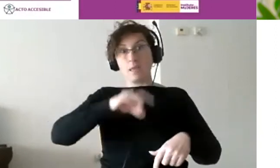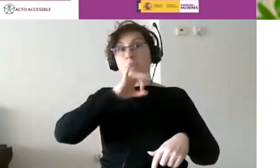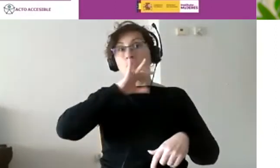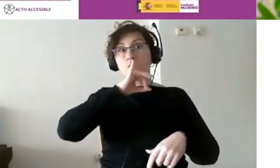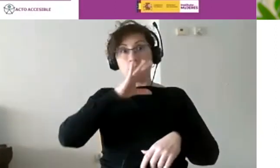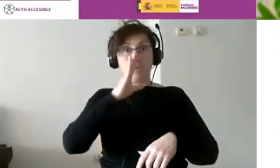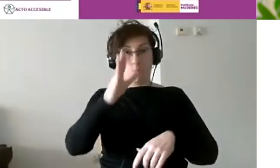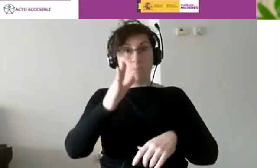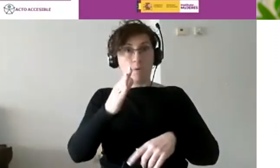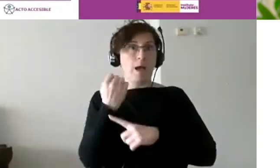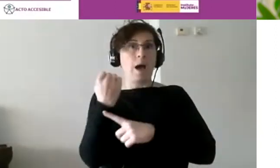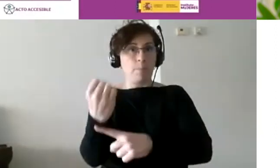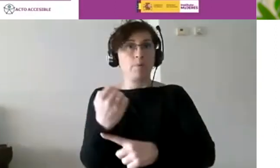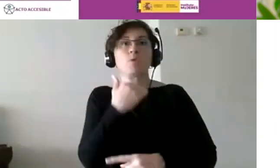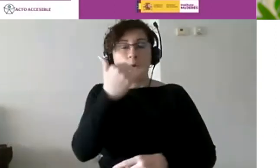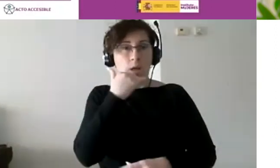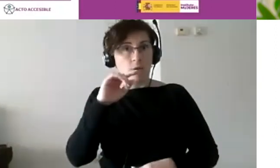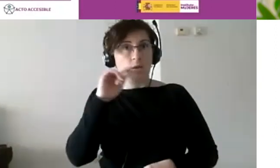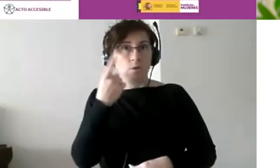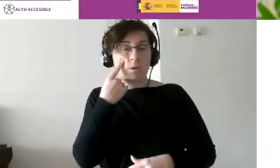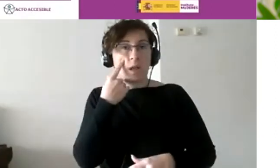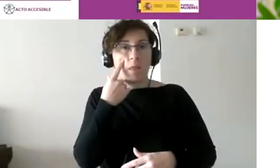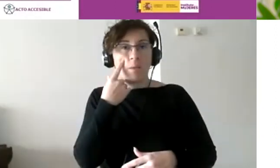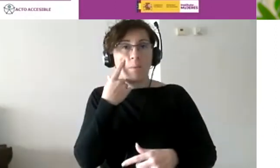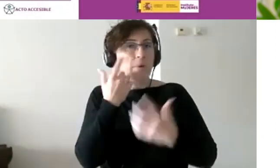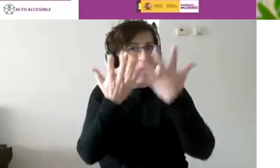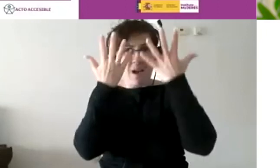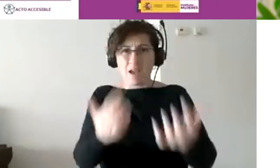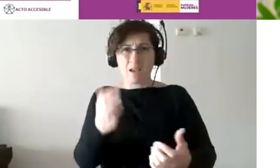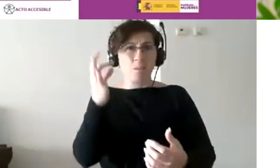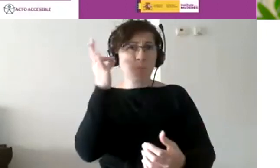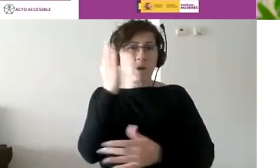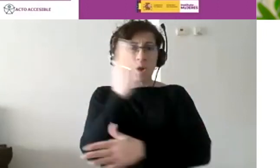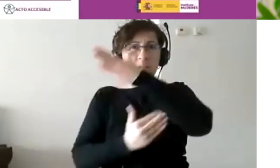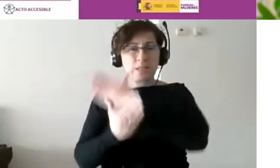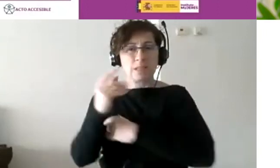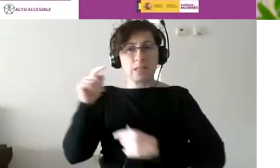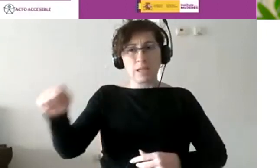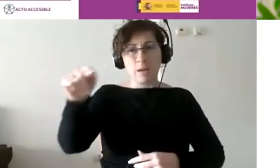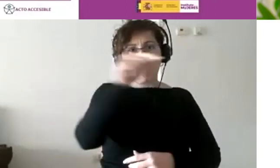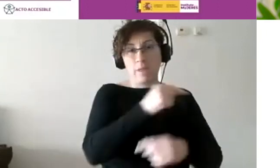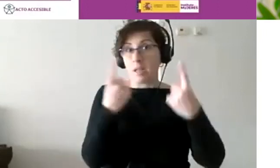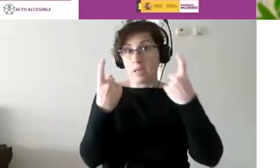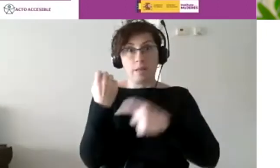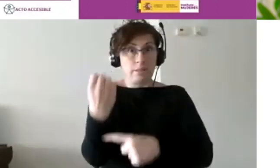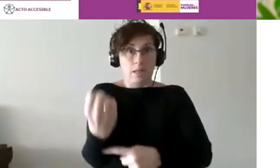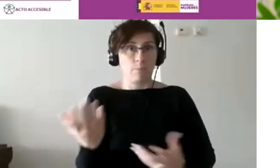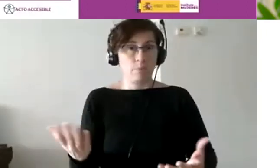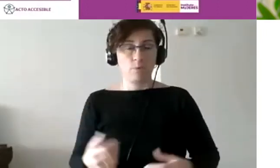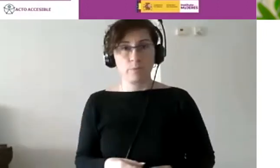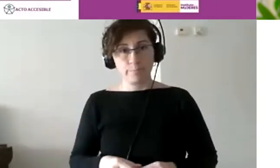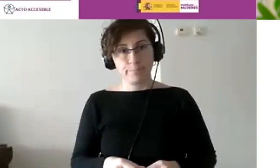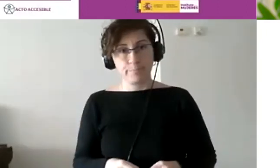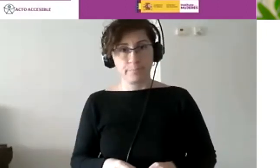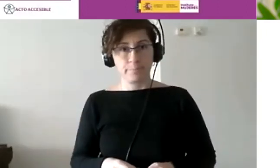with disabilities who really do need support in the same level, but we don't know them.